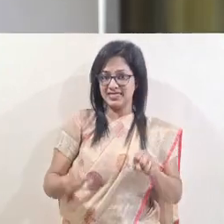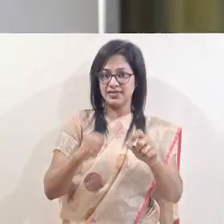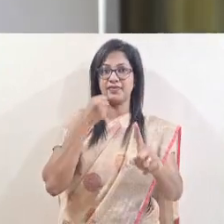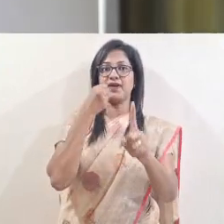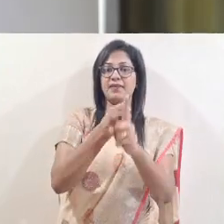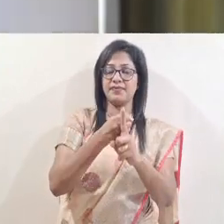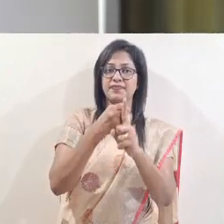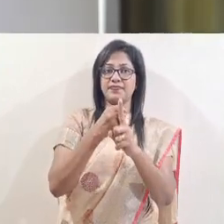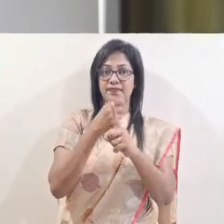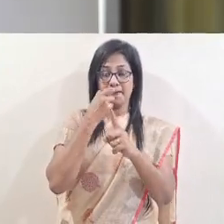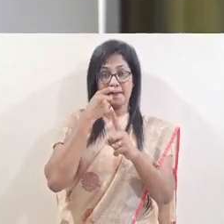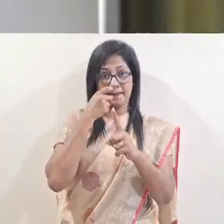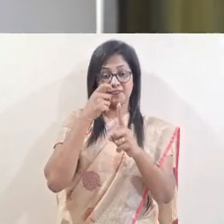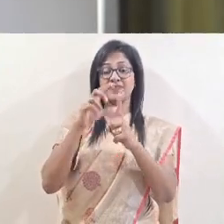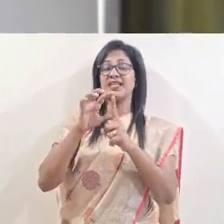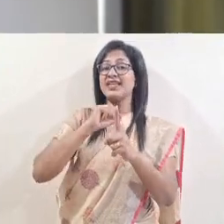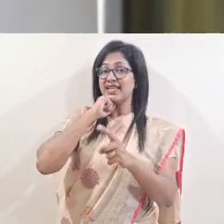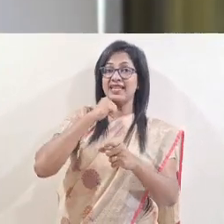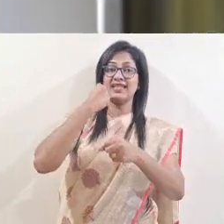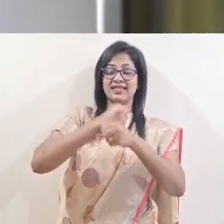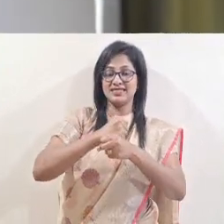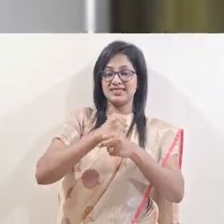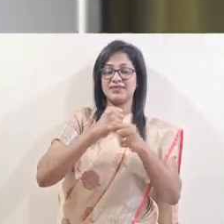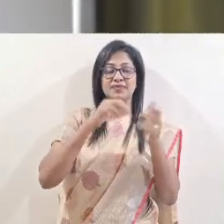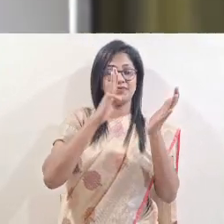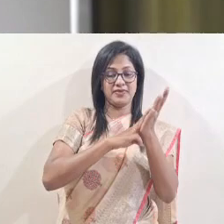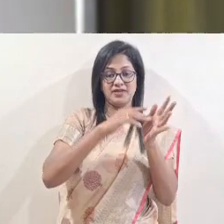corridor through a stakeholder perception study.